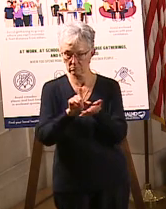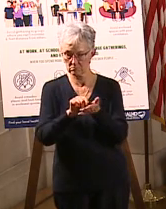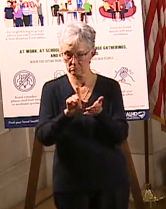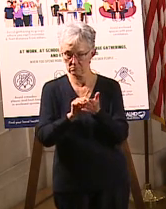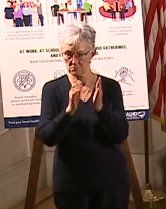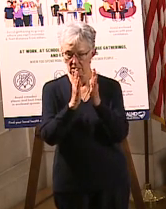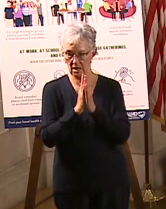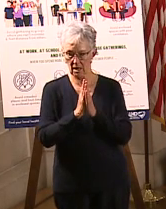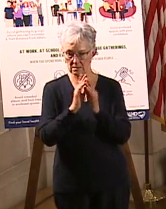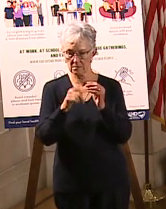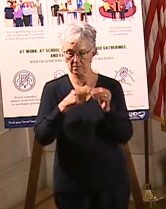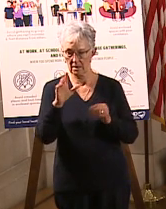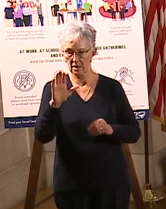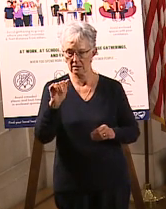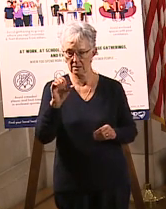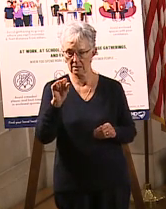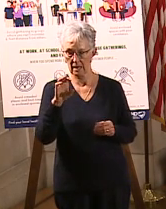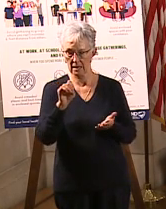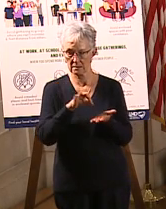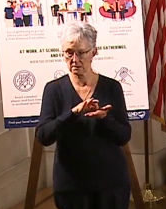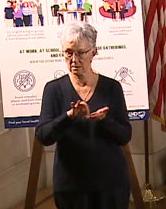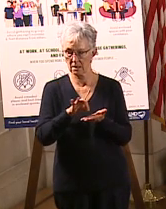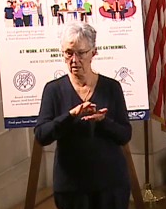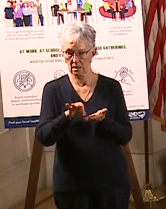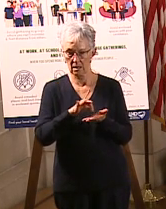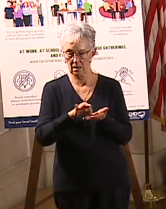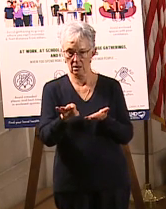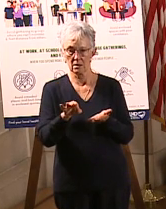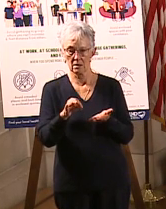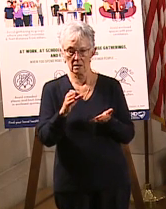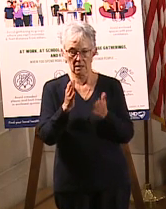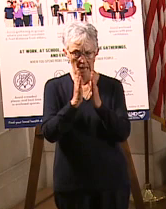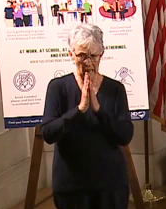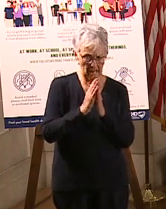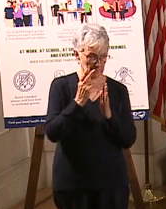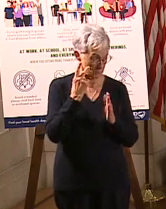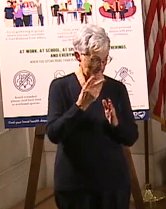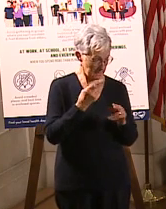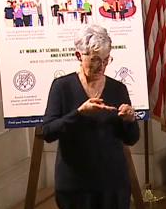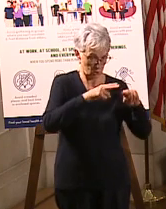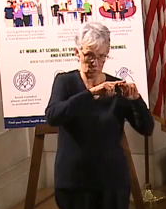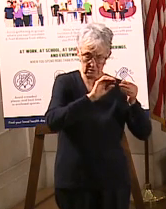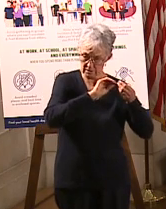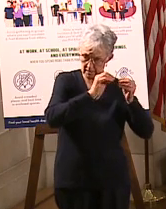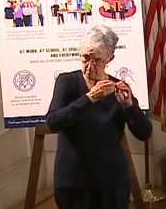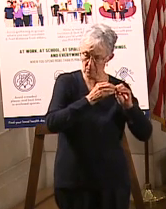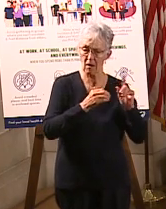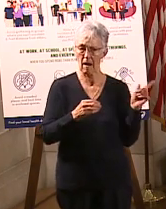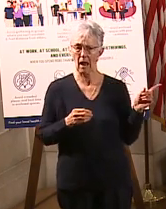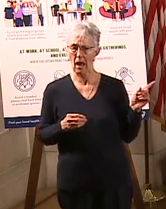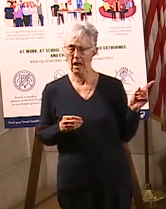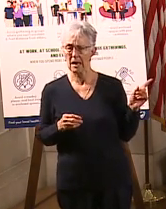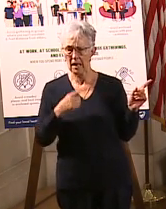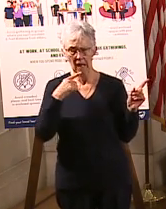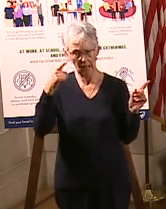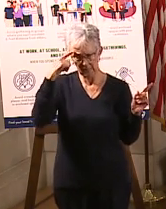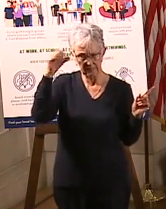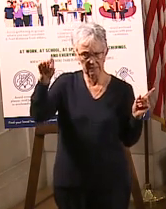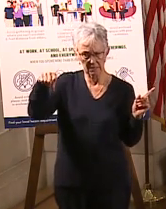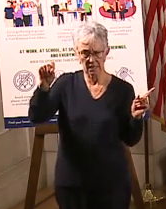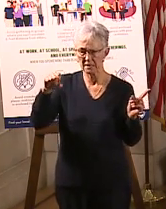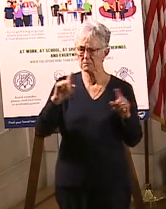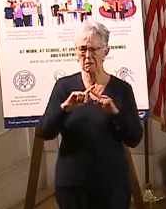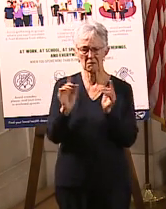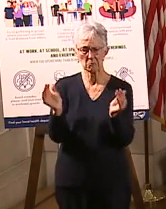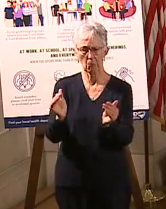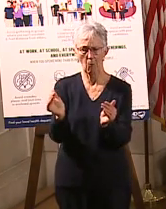counts, and since the holidays, have we seen an increase? I believe we've seen a small increase in the number of cases so far since the